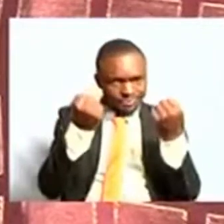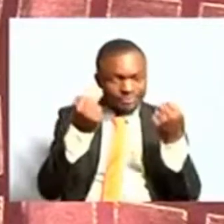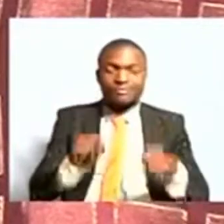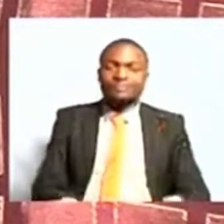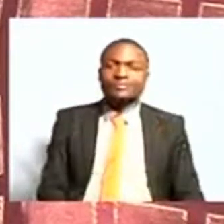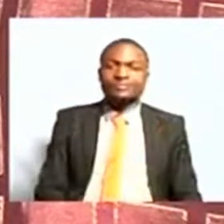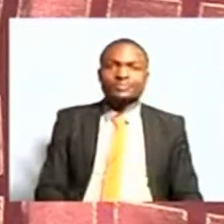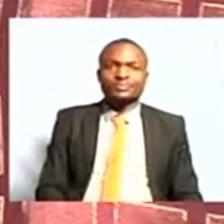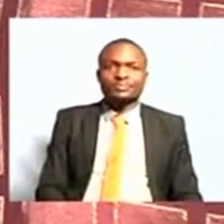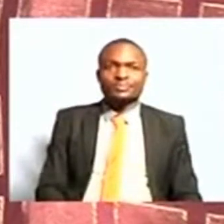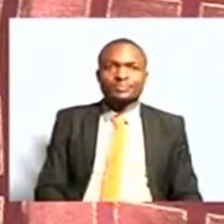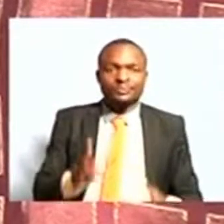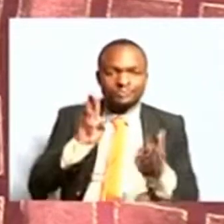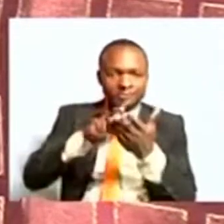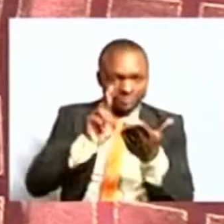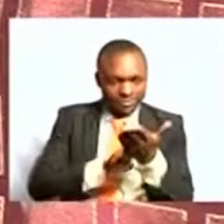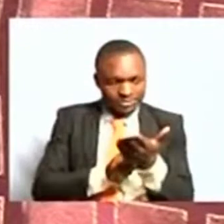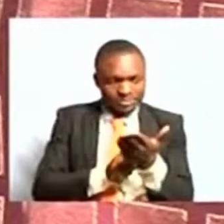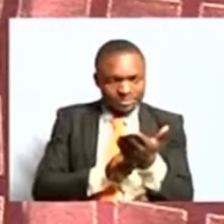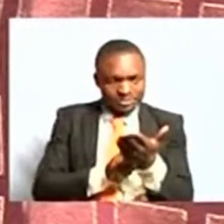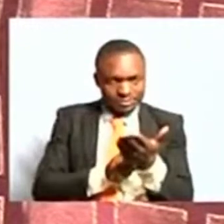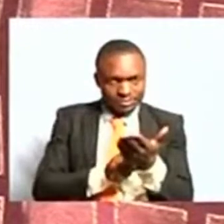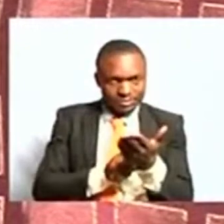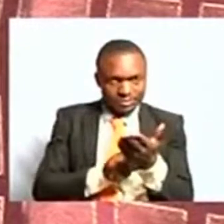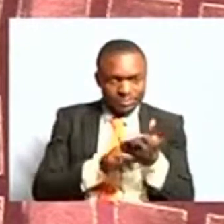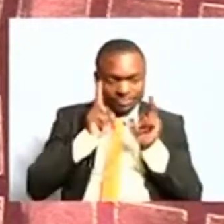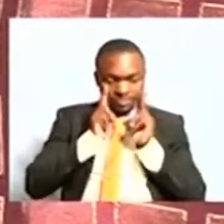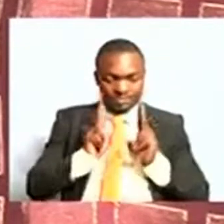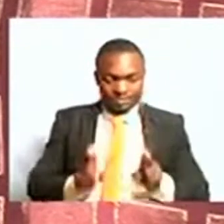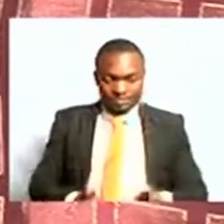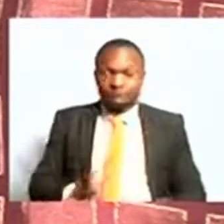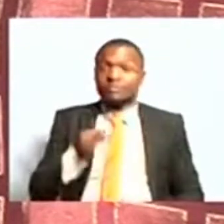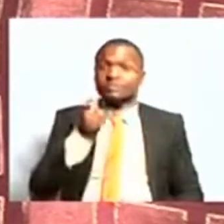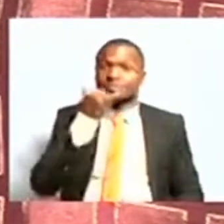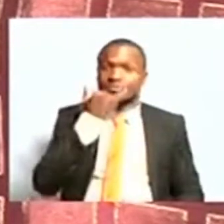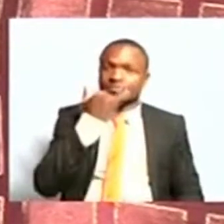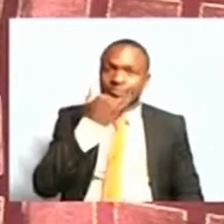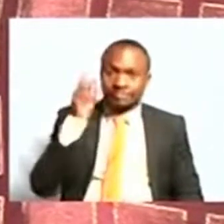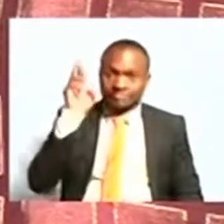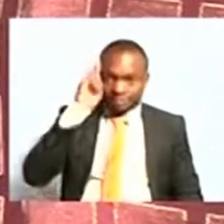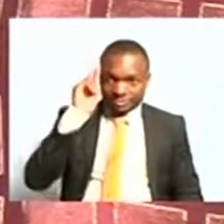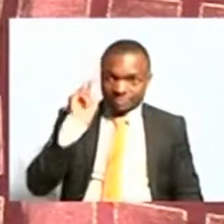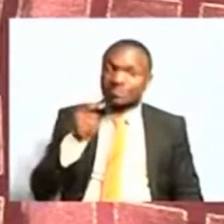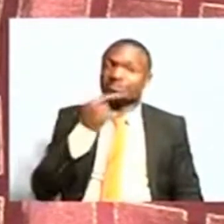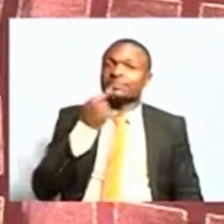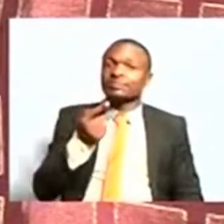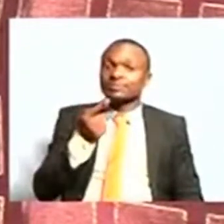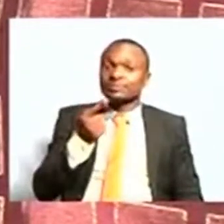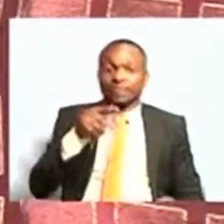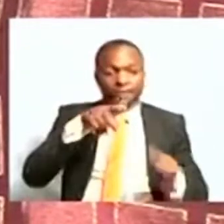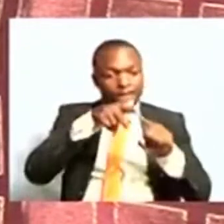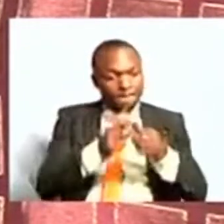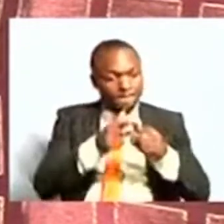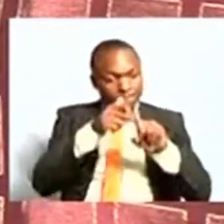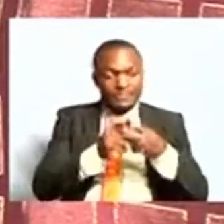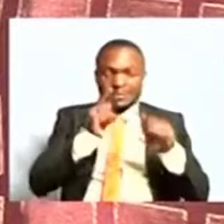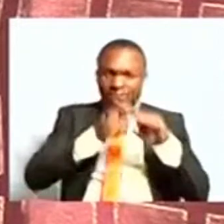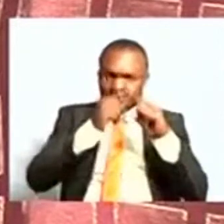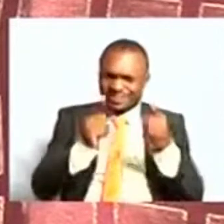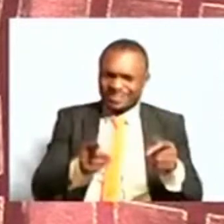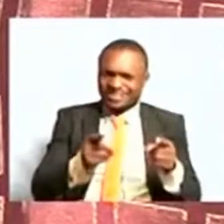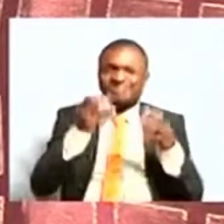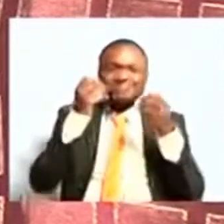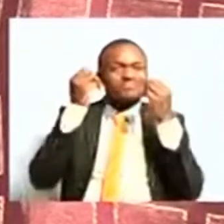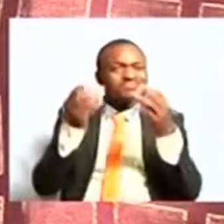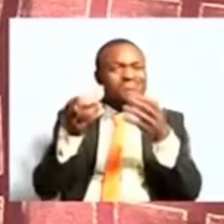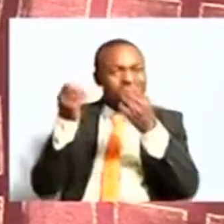are recorded are attributed to human error. I remember you mentioned something to do with mechanical, but most of the